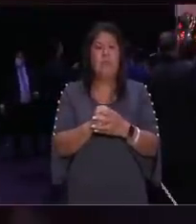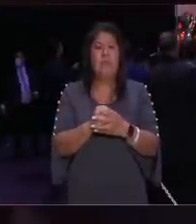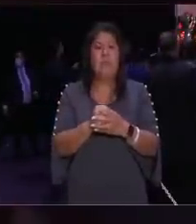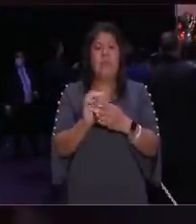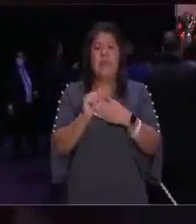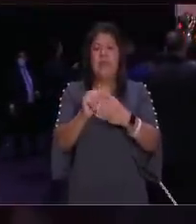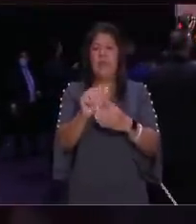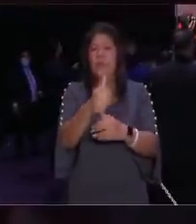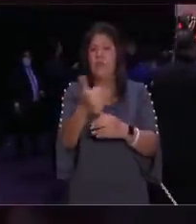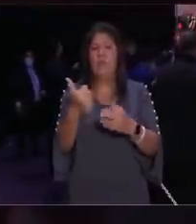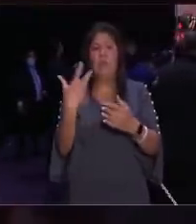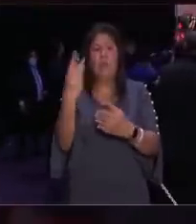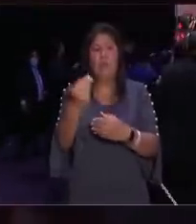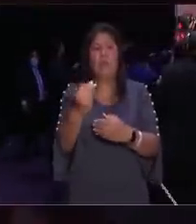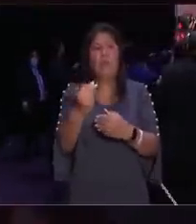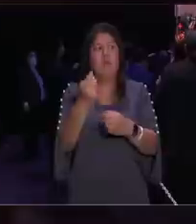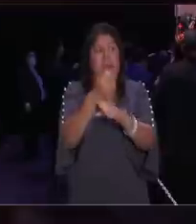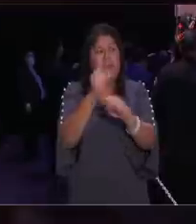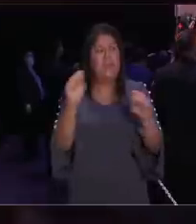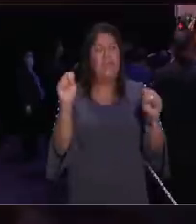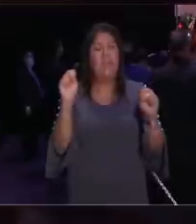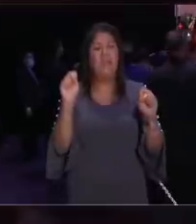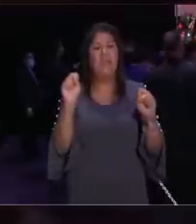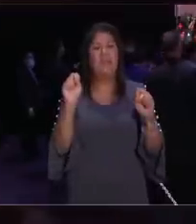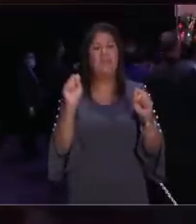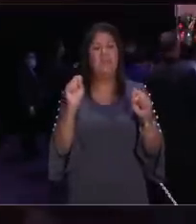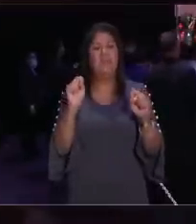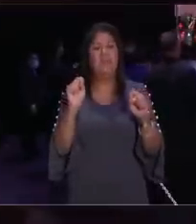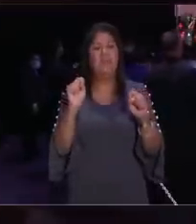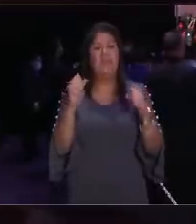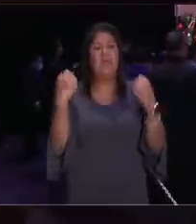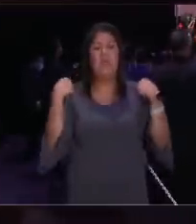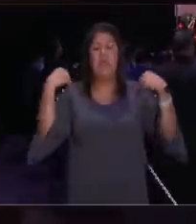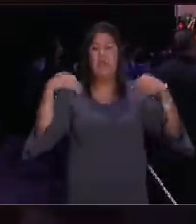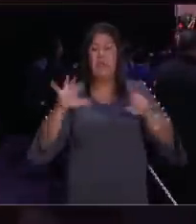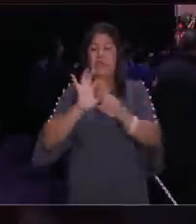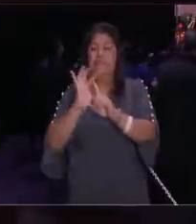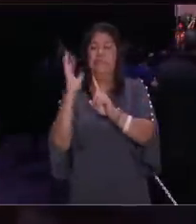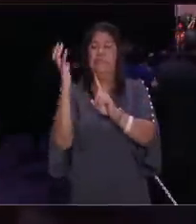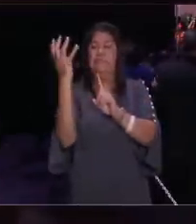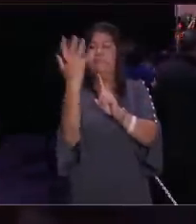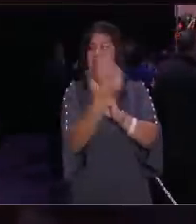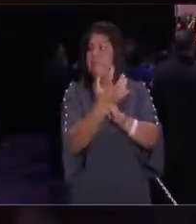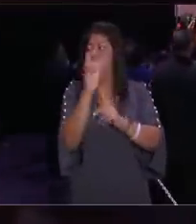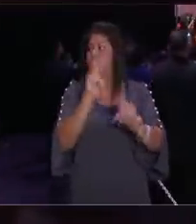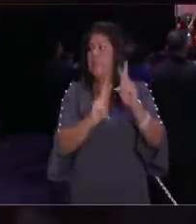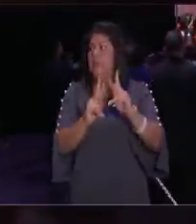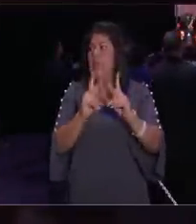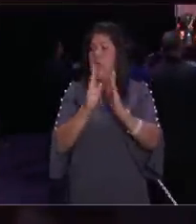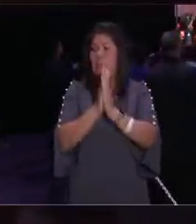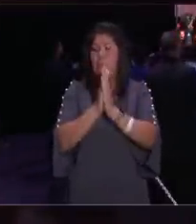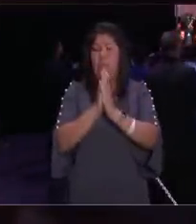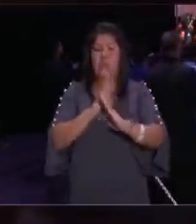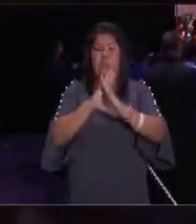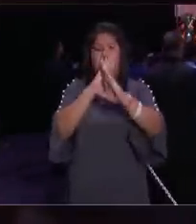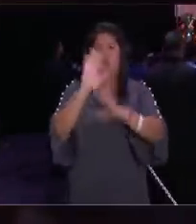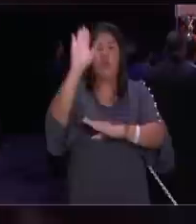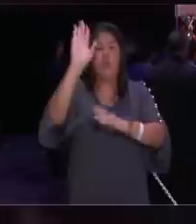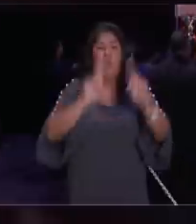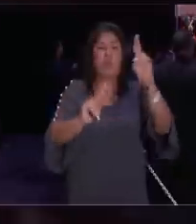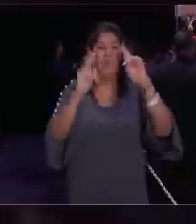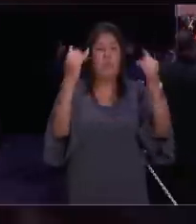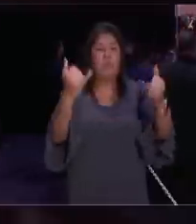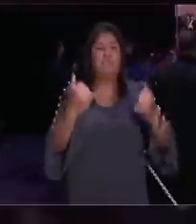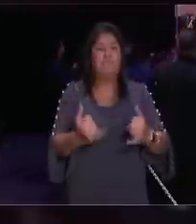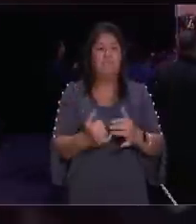wherever we go in all safety. You would encamp your angels around your people, Lord. I pray protection over your people right